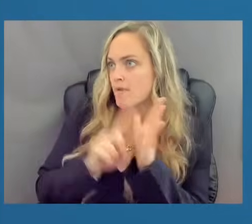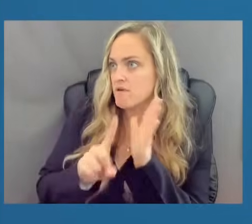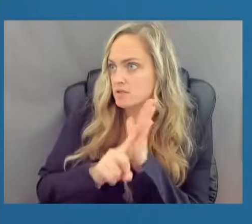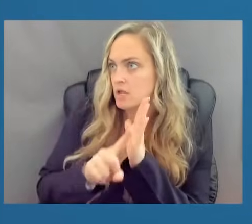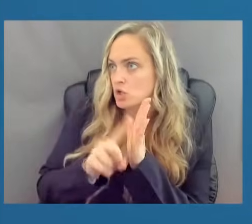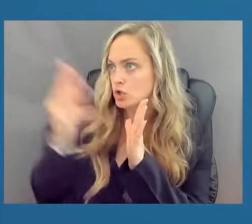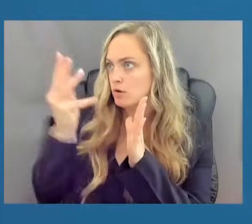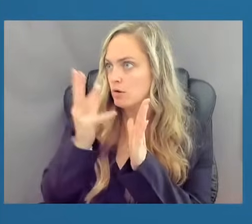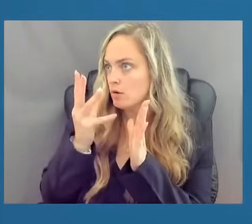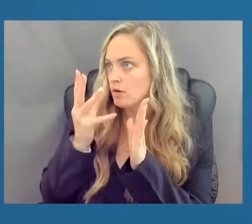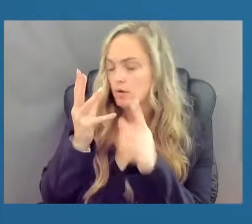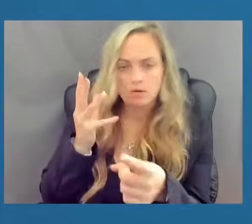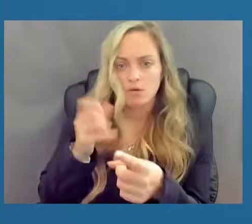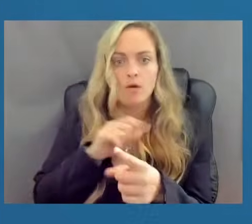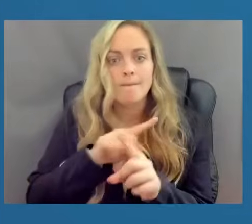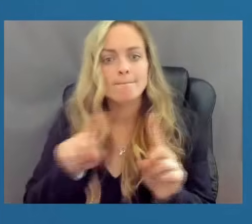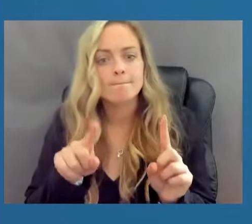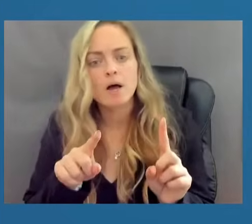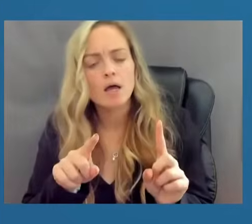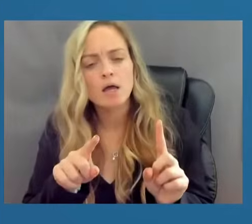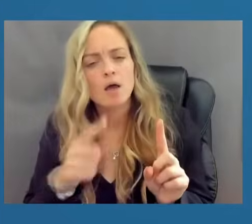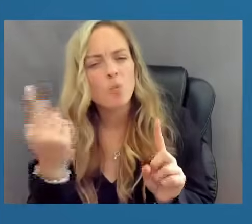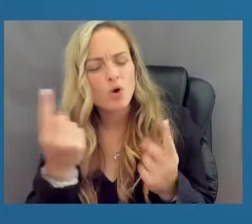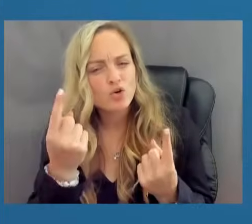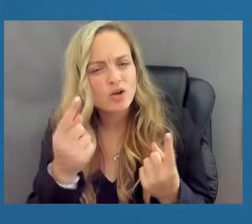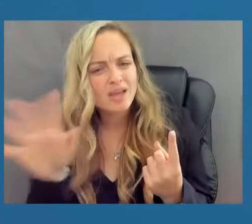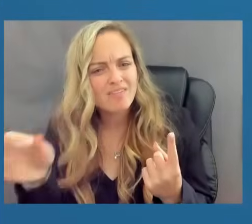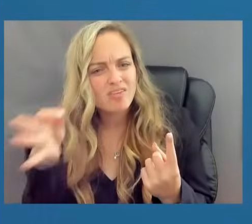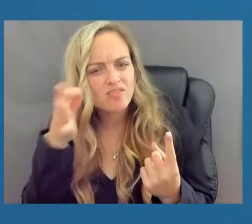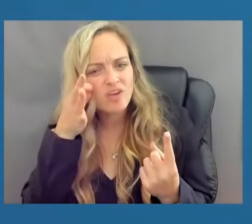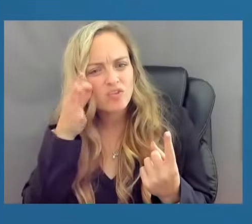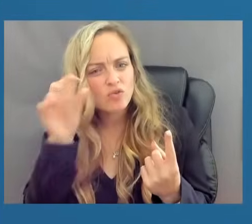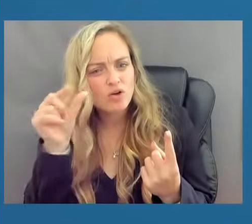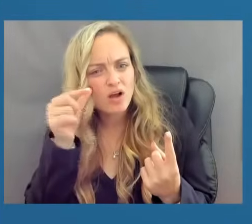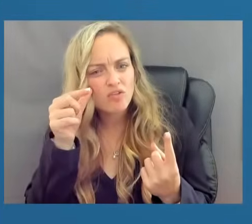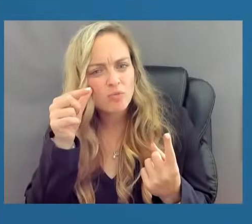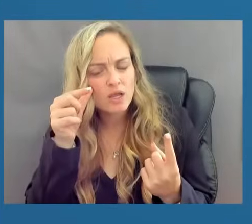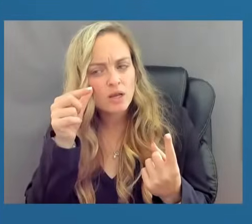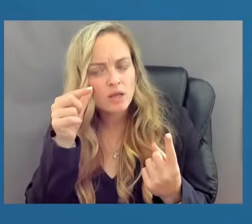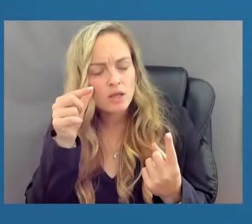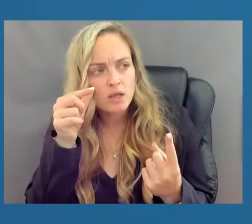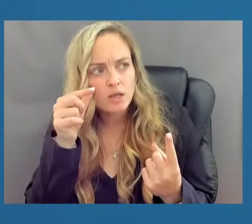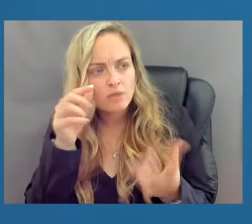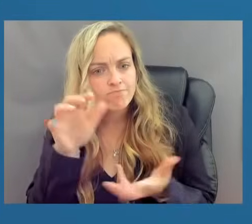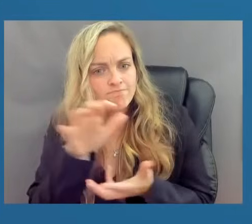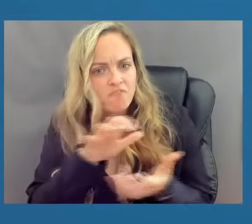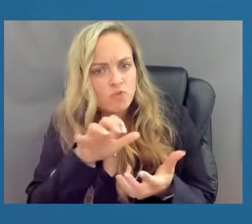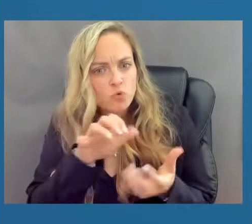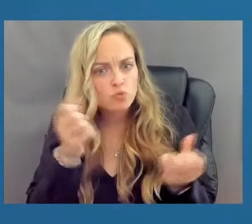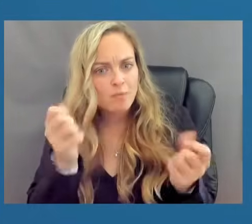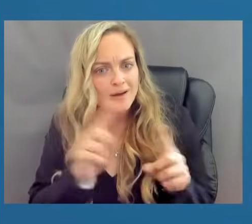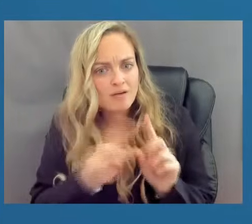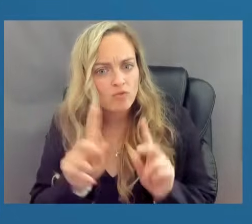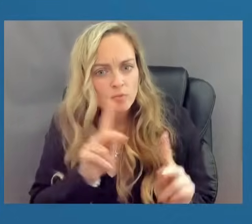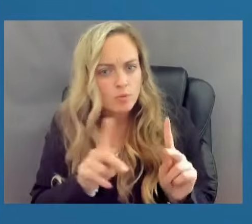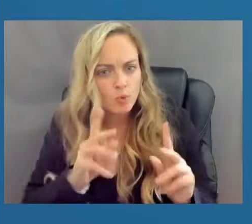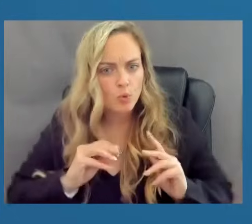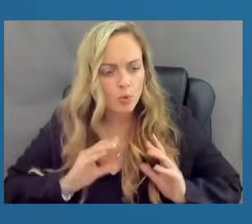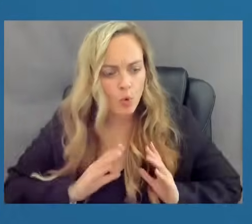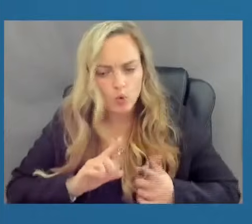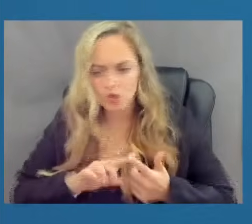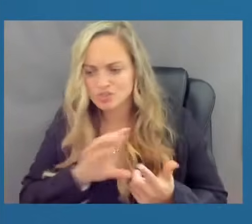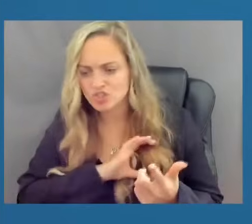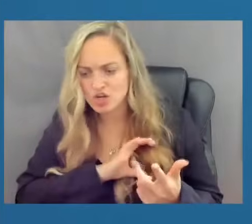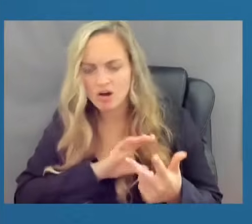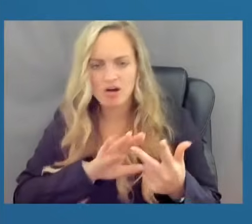He won't go this far, but I'm wondering if the federal government misled multiple people, whether it's the owners, the Cayuga County Sheriff,